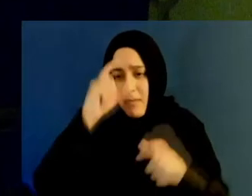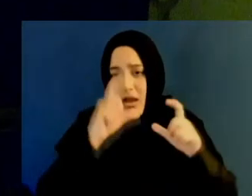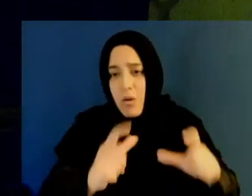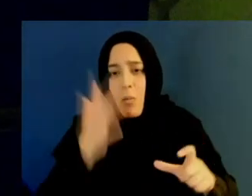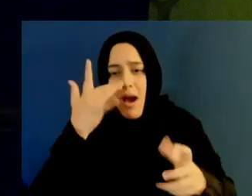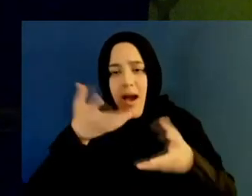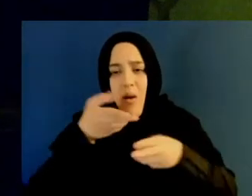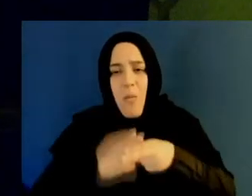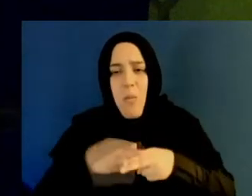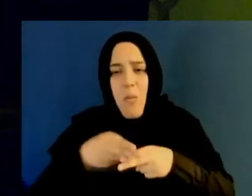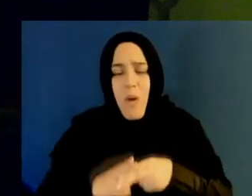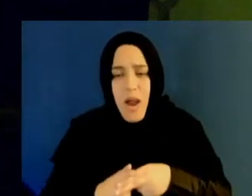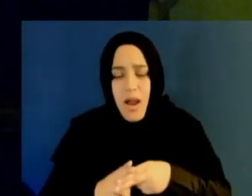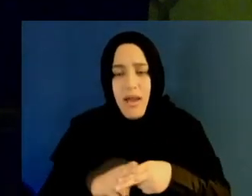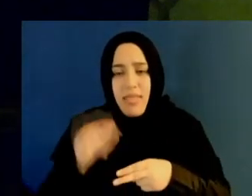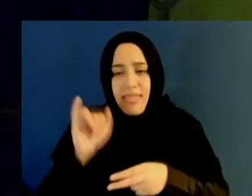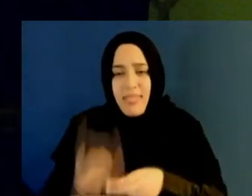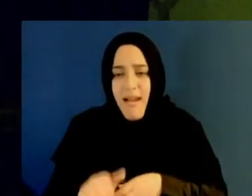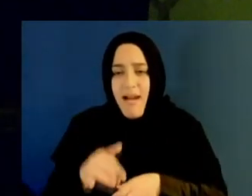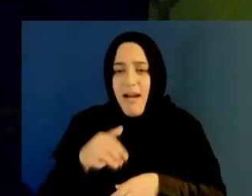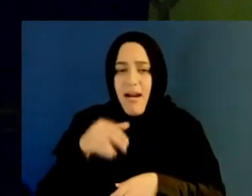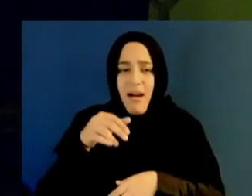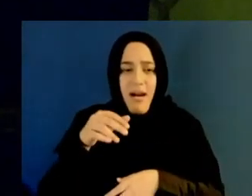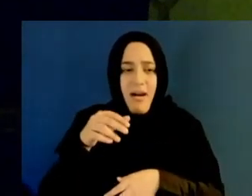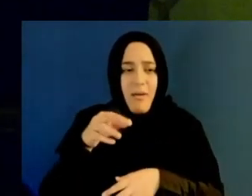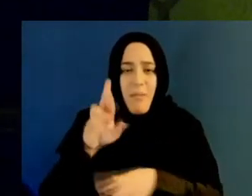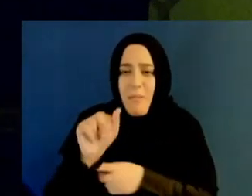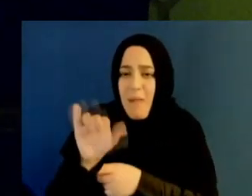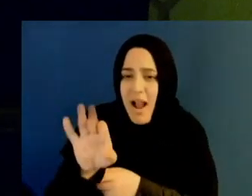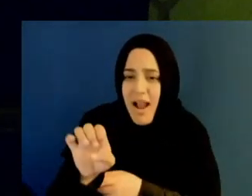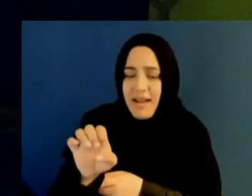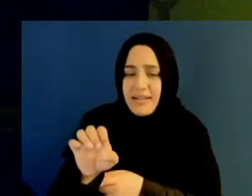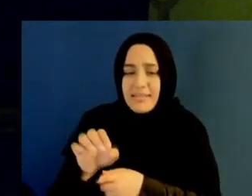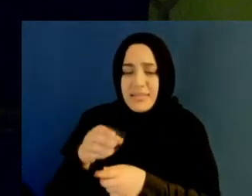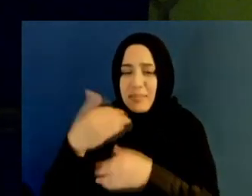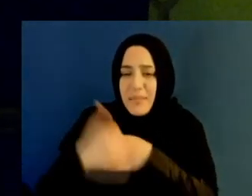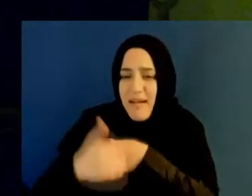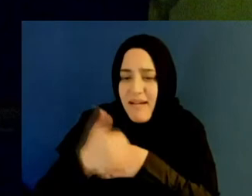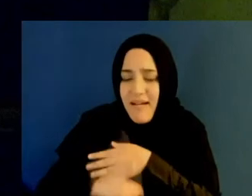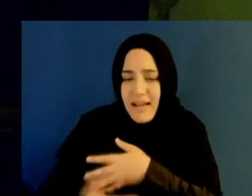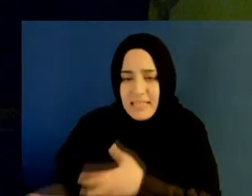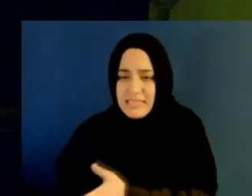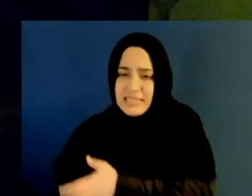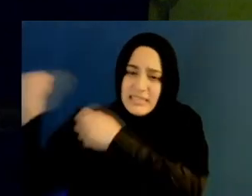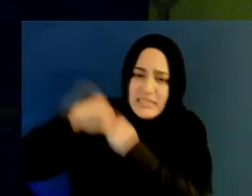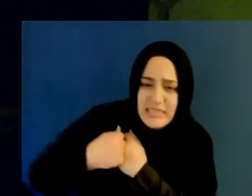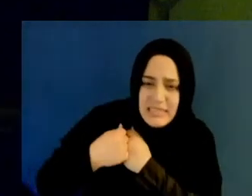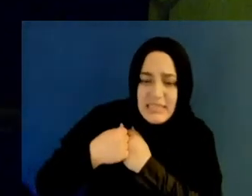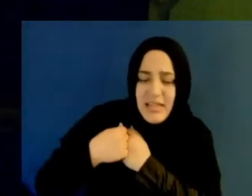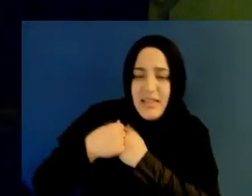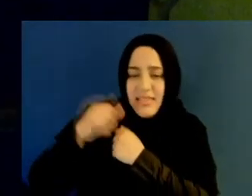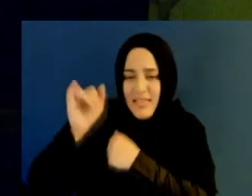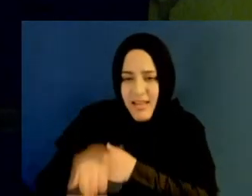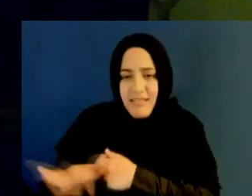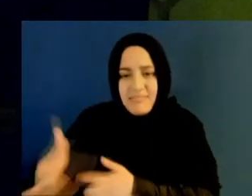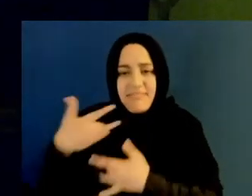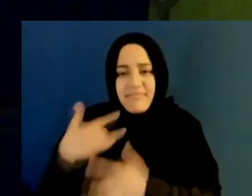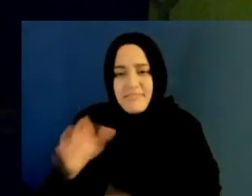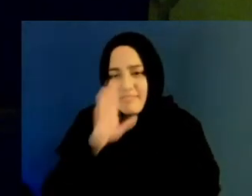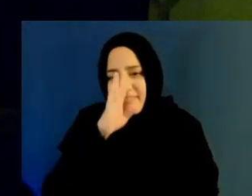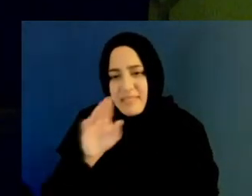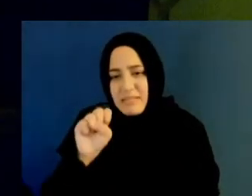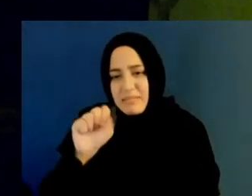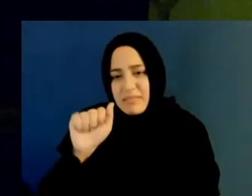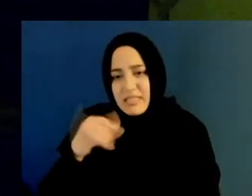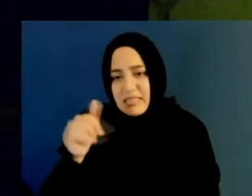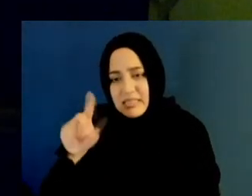the rice and the wheat, the weight from the sacks for the wheat and the rice that Imam Sajjad would carry on his back and